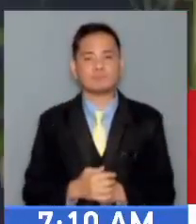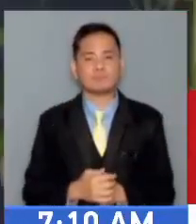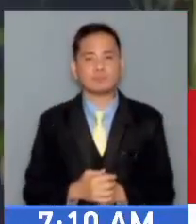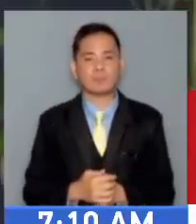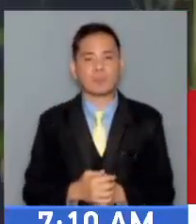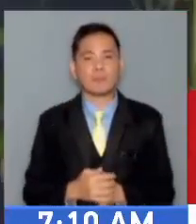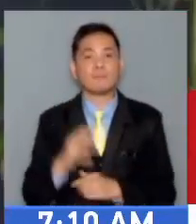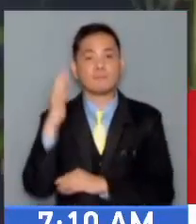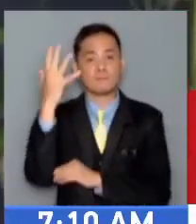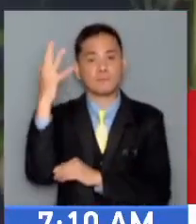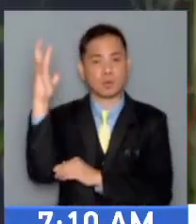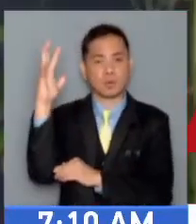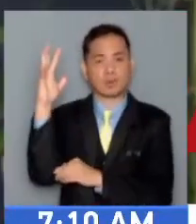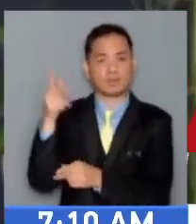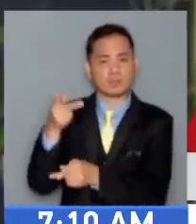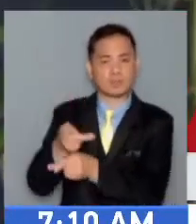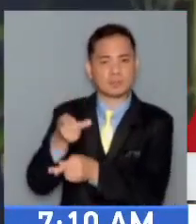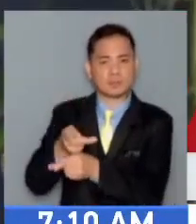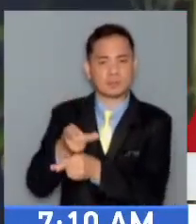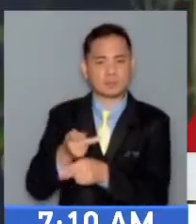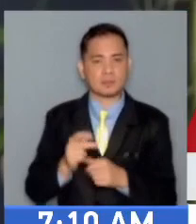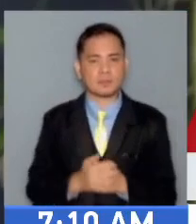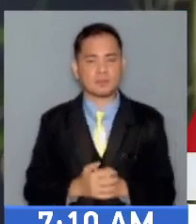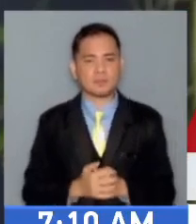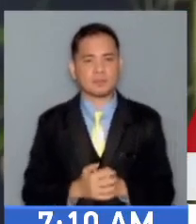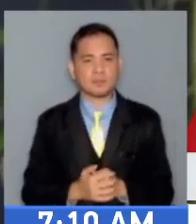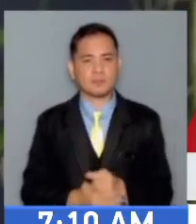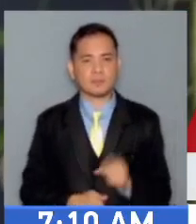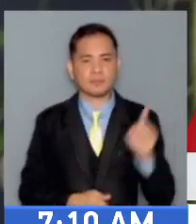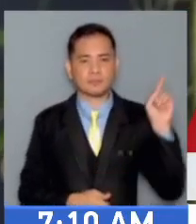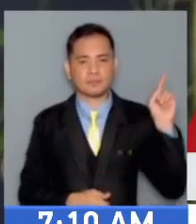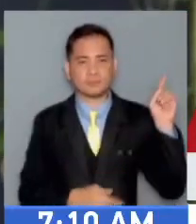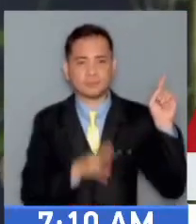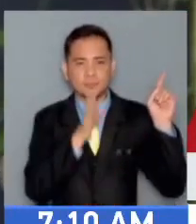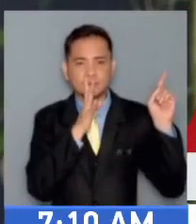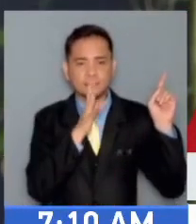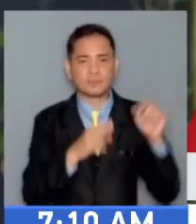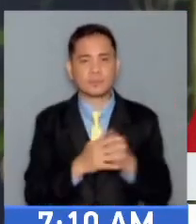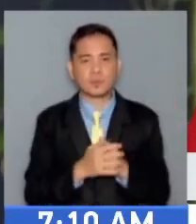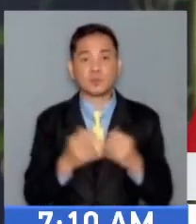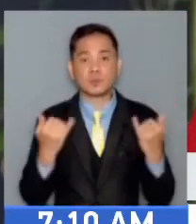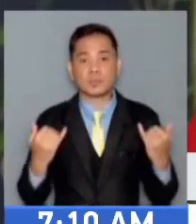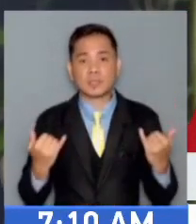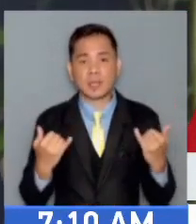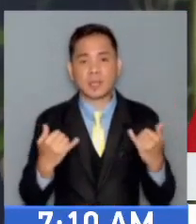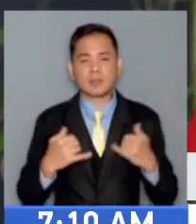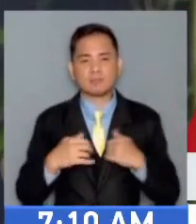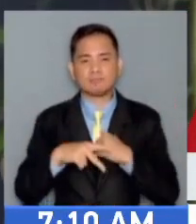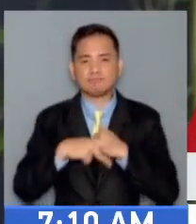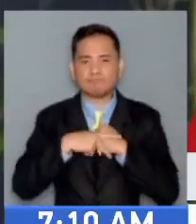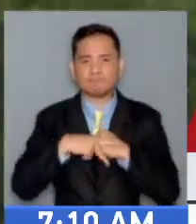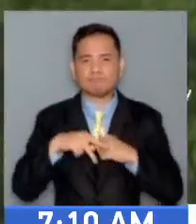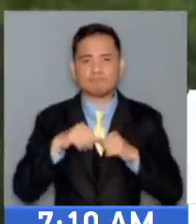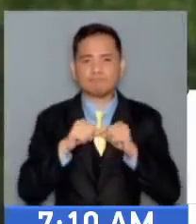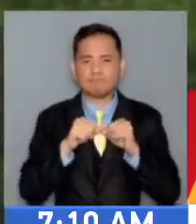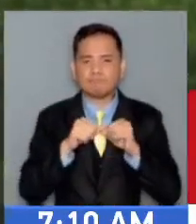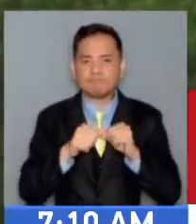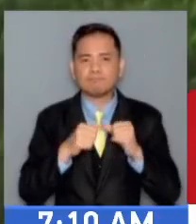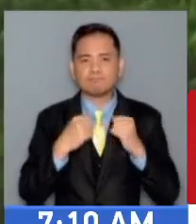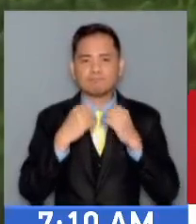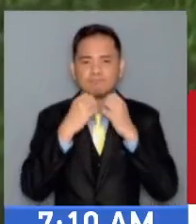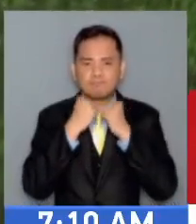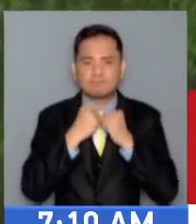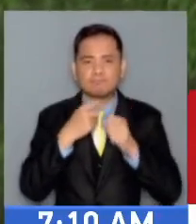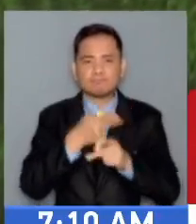land. Today, the task of conservation and protection continues in the hands of 100 men and women of the